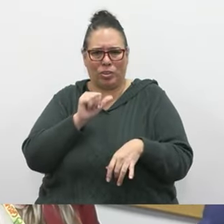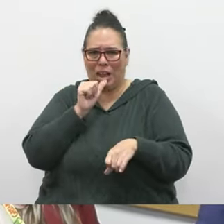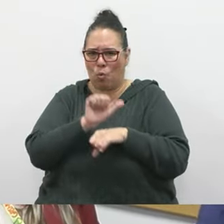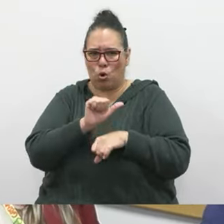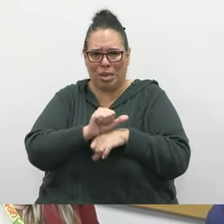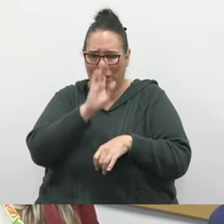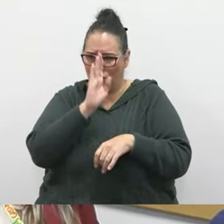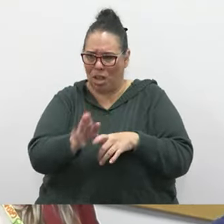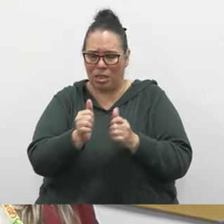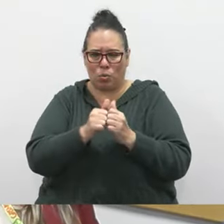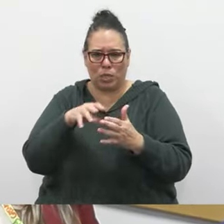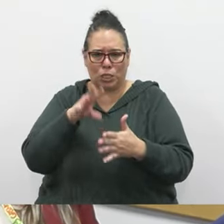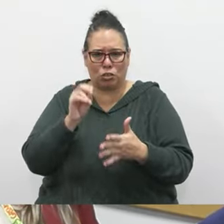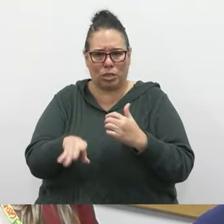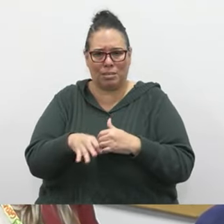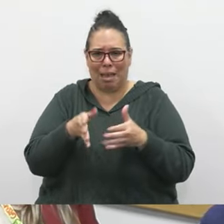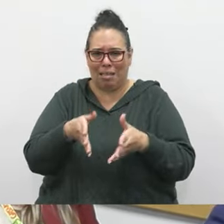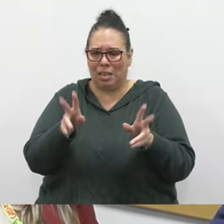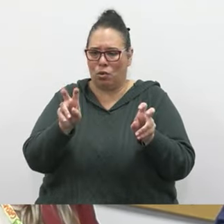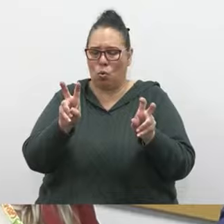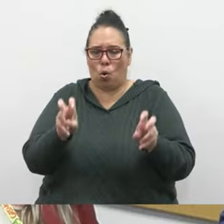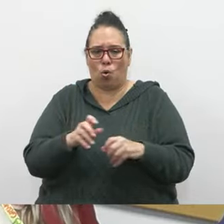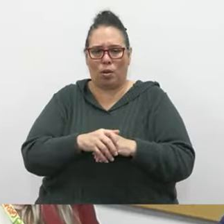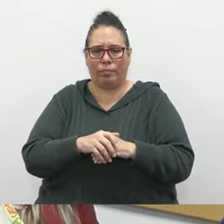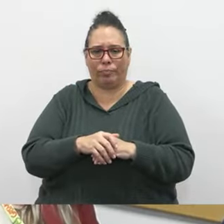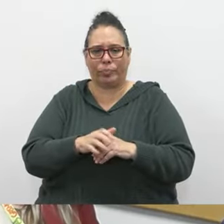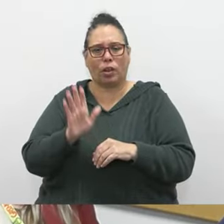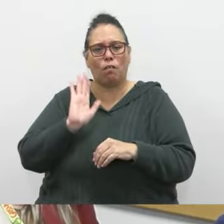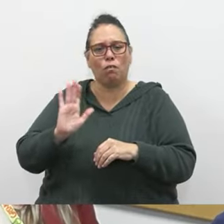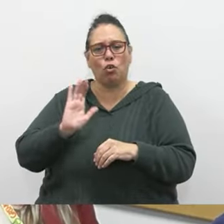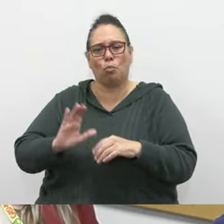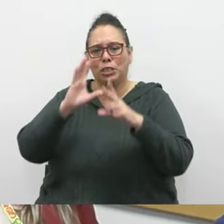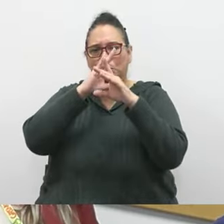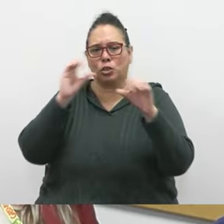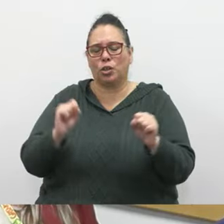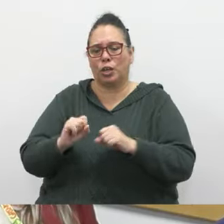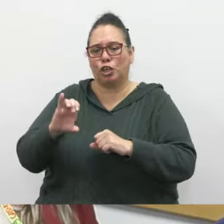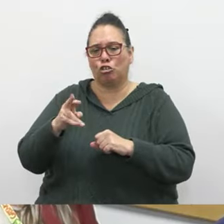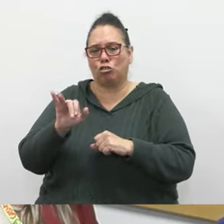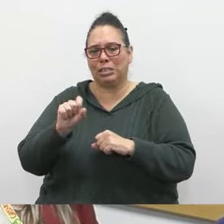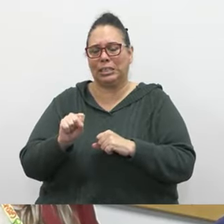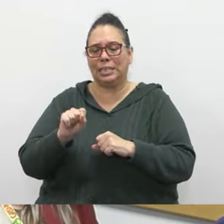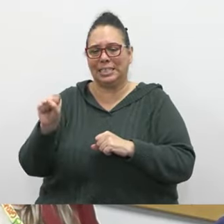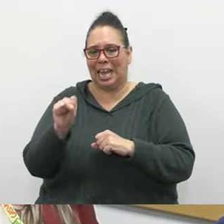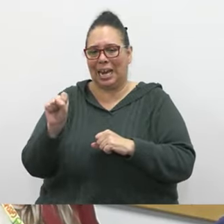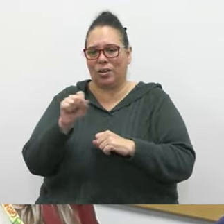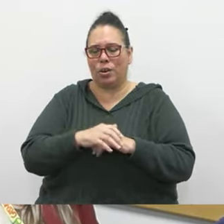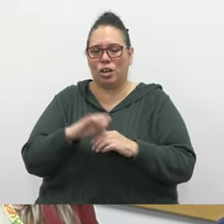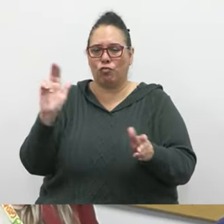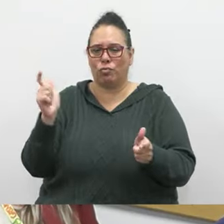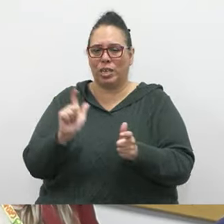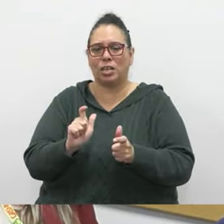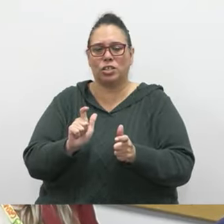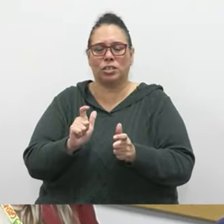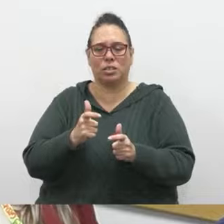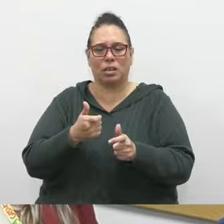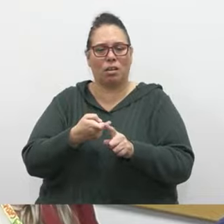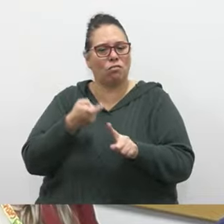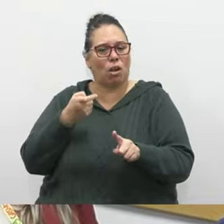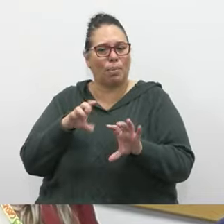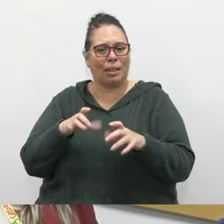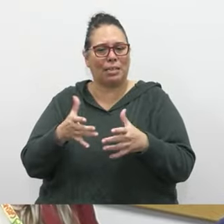with students. I leave with a quote from former Superintendent Chris Steinhauser saying, "We kept the reductions as far away from the classrooms as